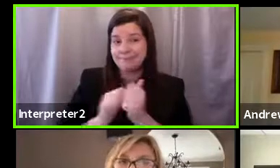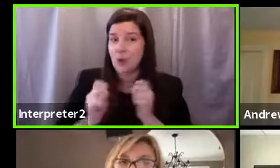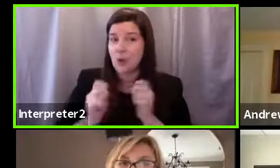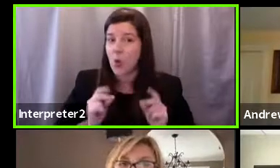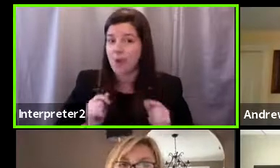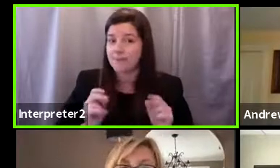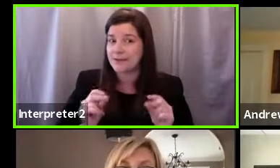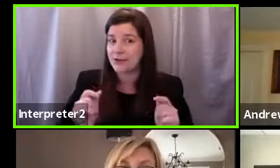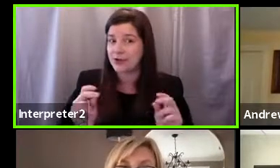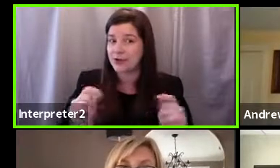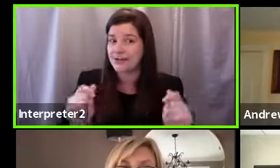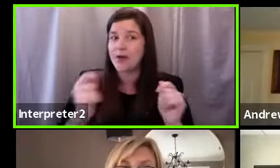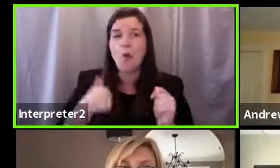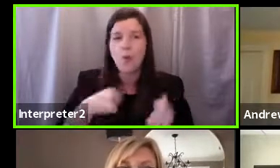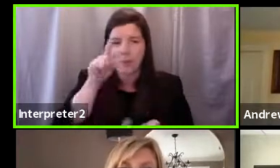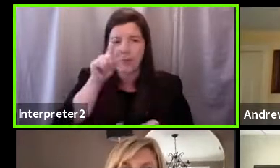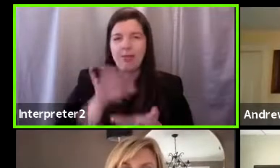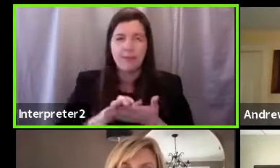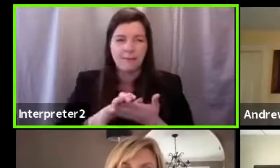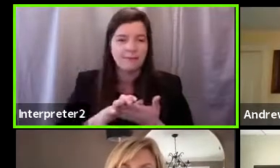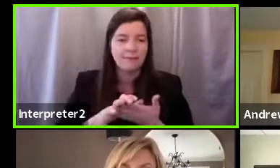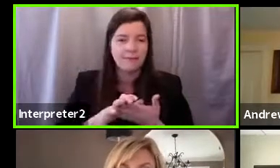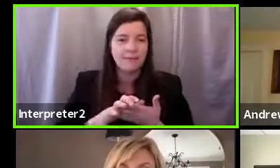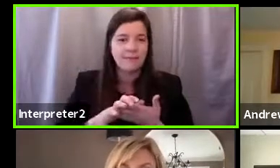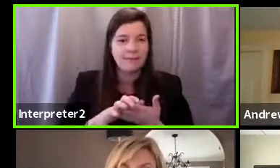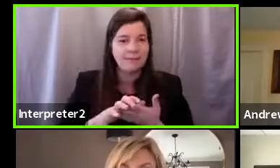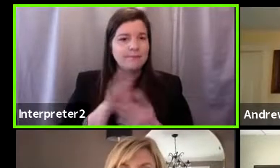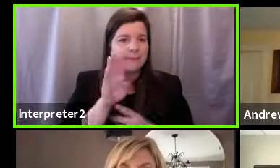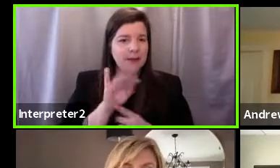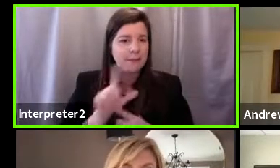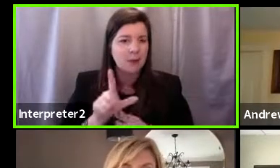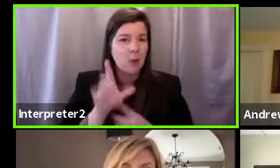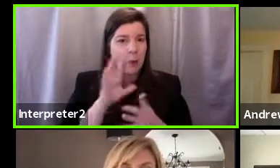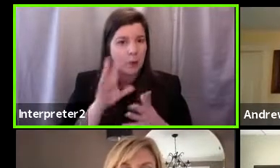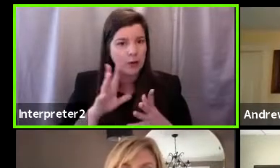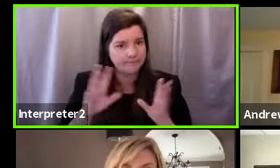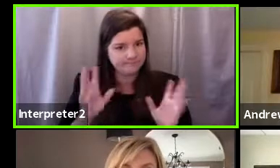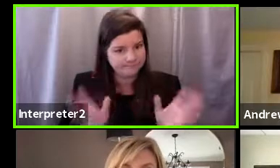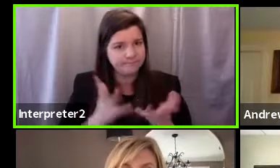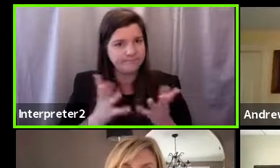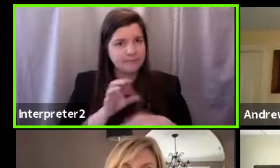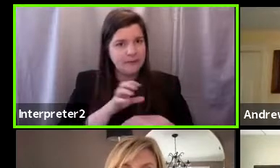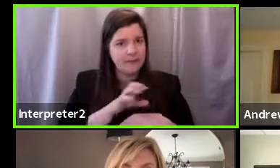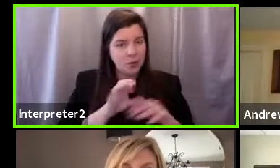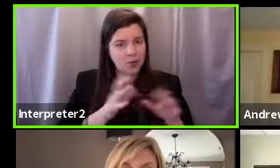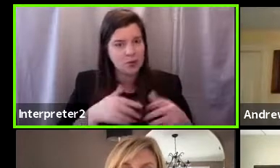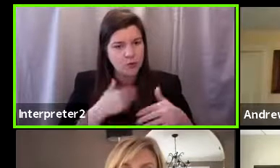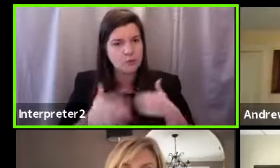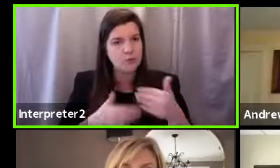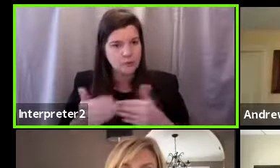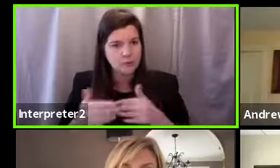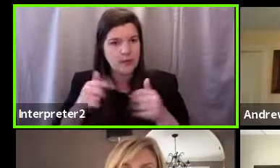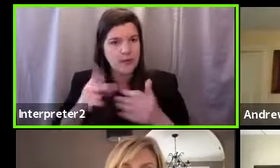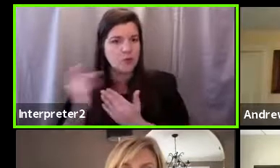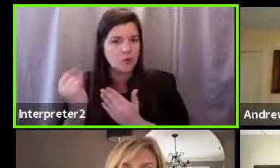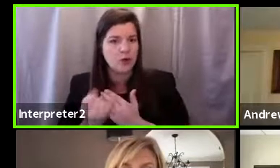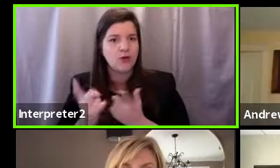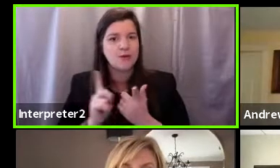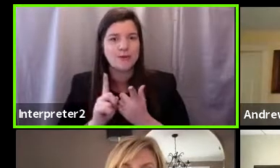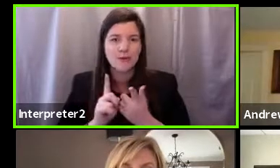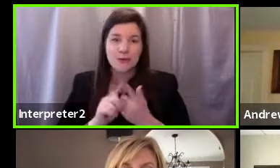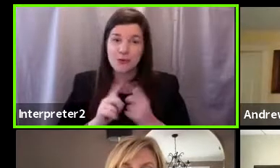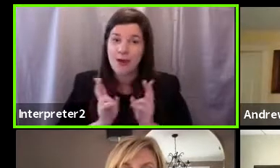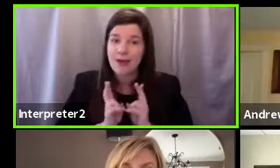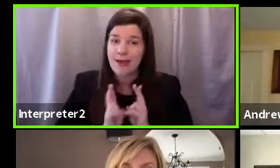we do in fact believe that it would move this project and expedite, as I said